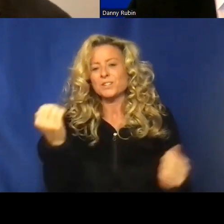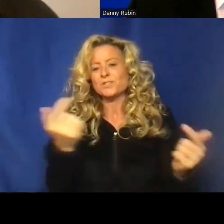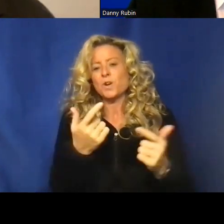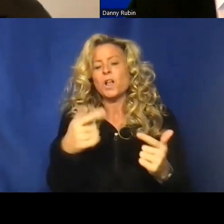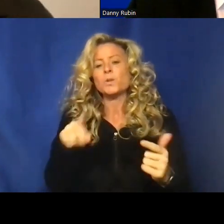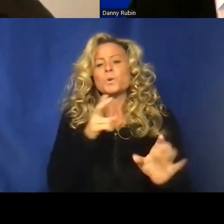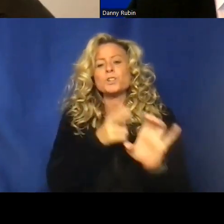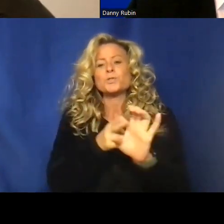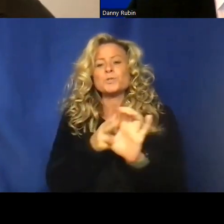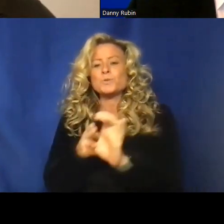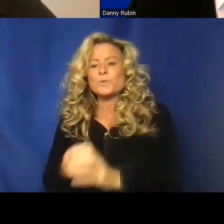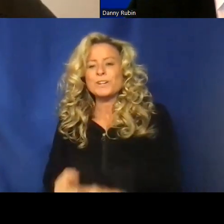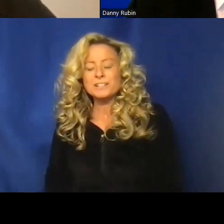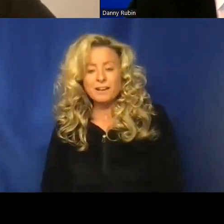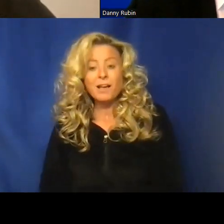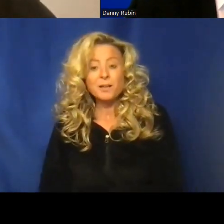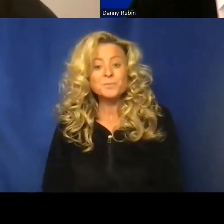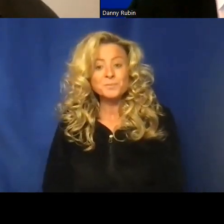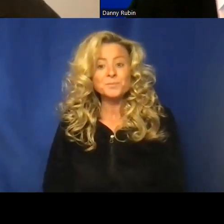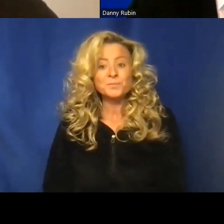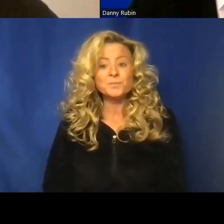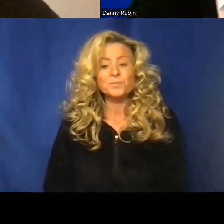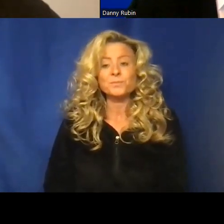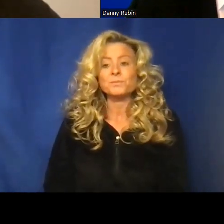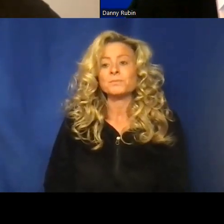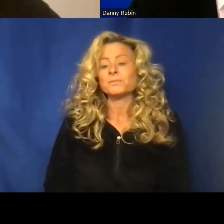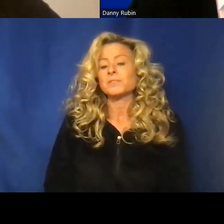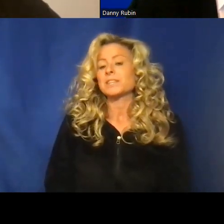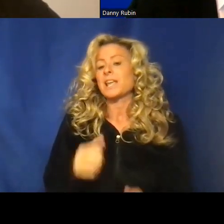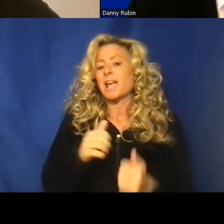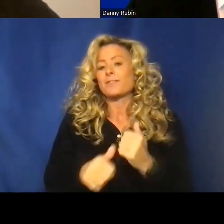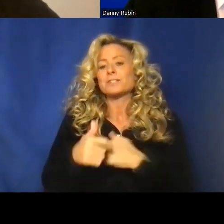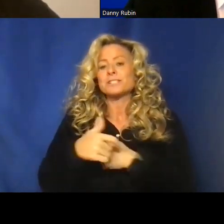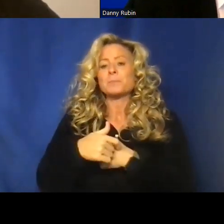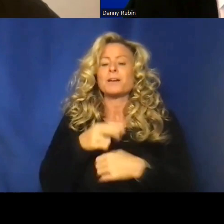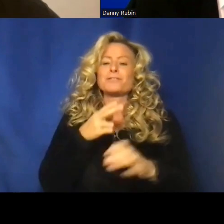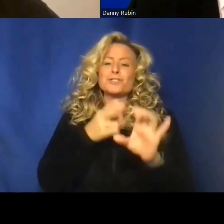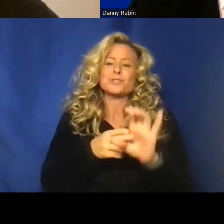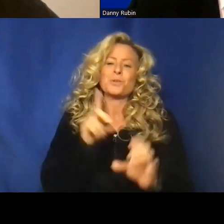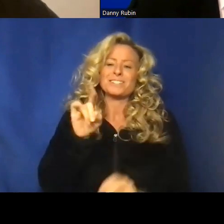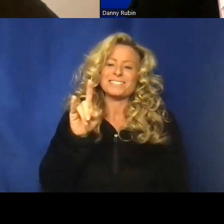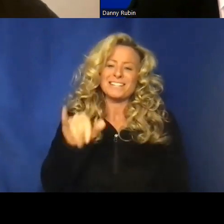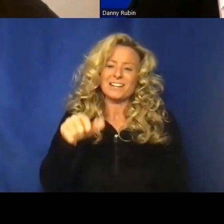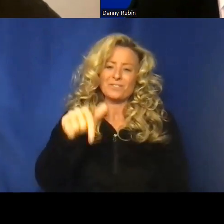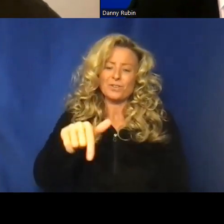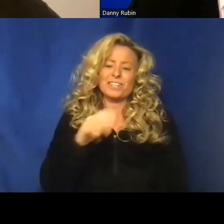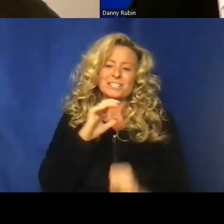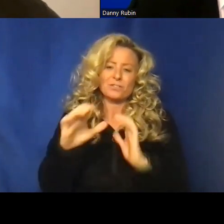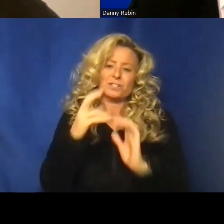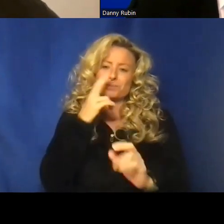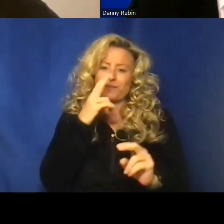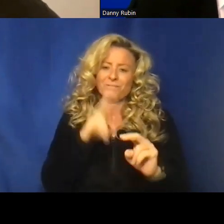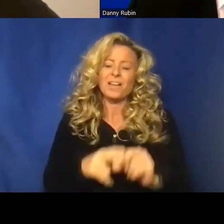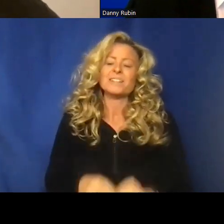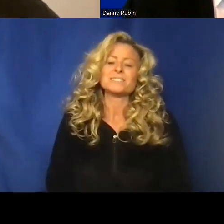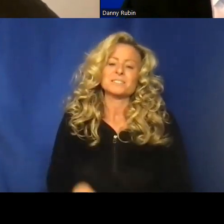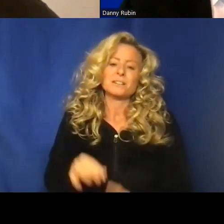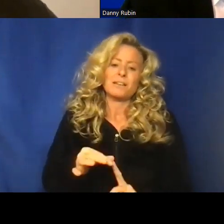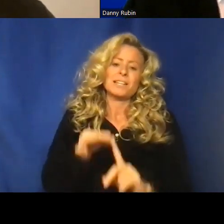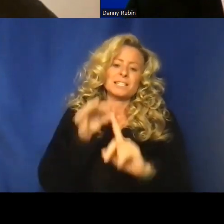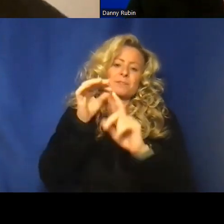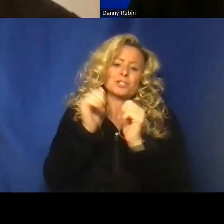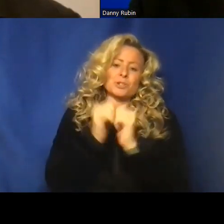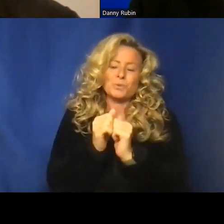who's joining to listen in. Every time I've joined Danny for these talks, they've always been a lot of fun, especially